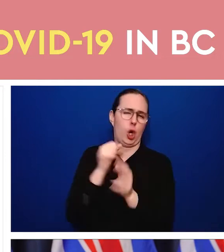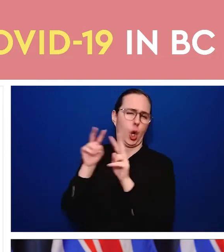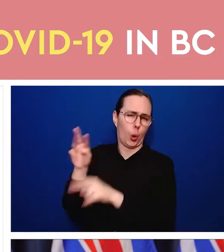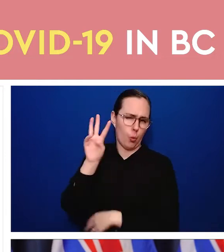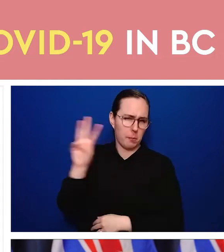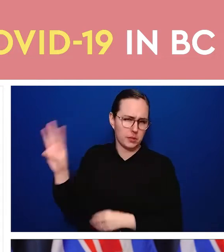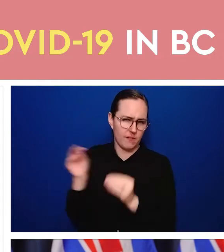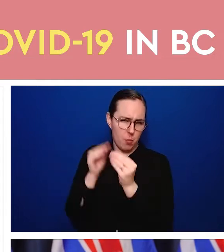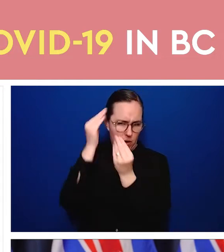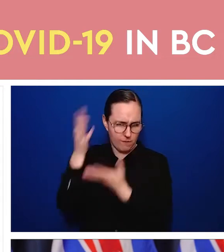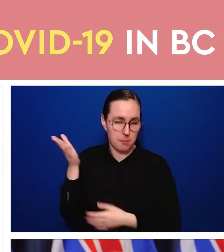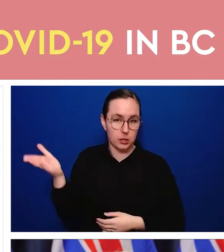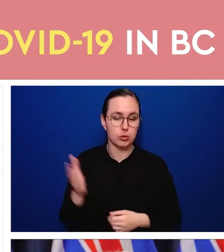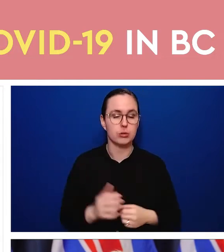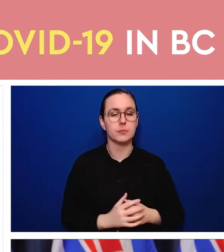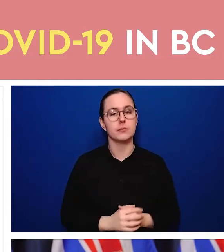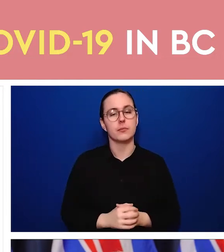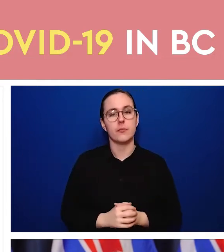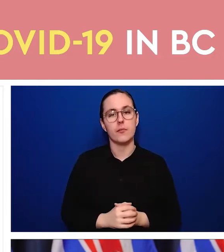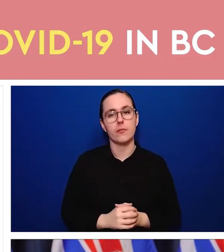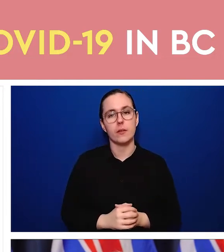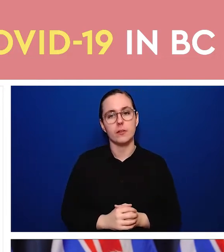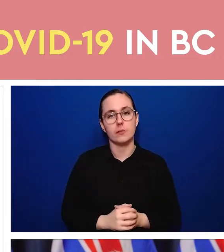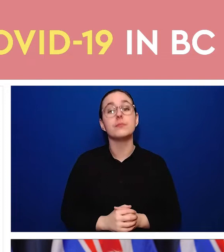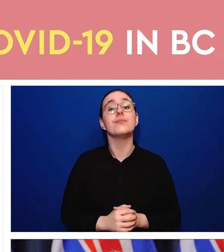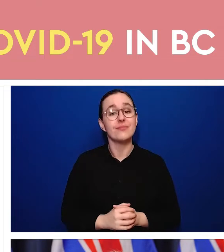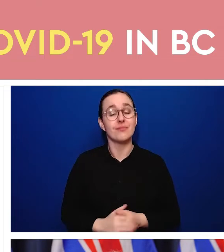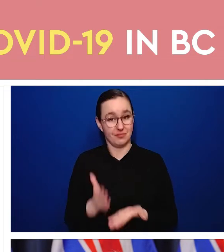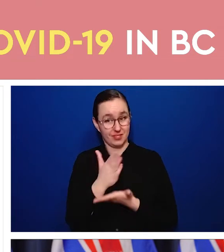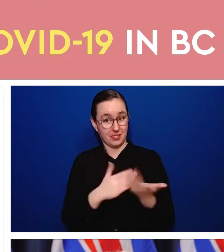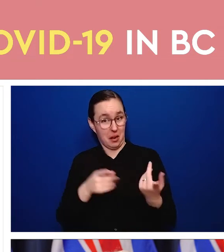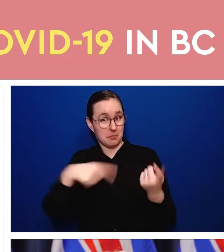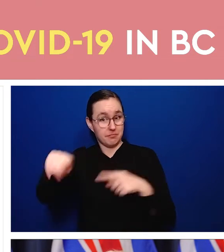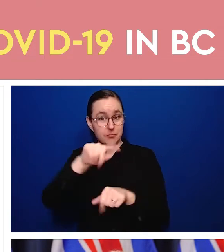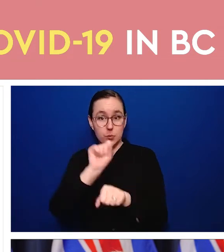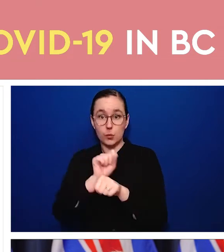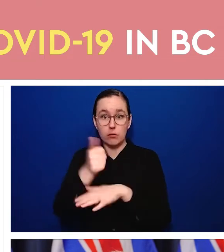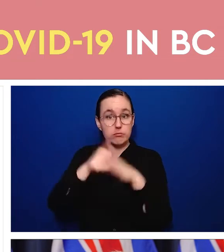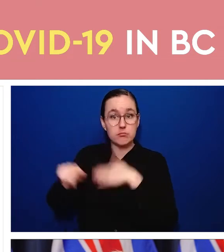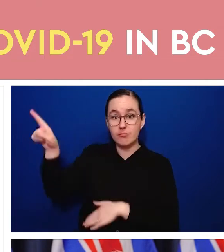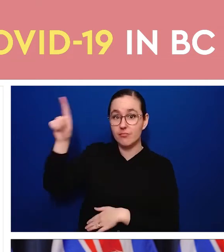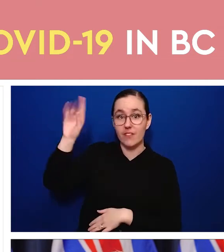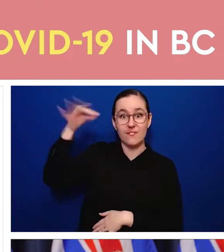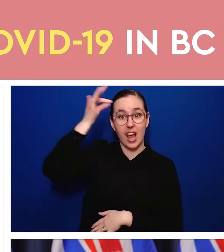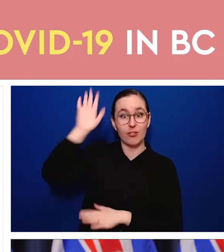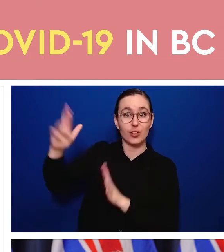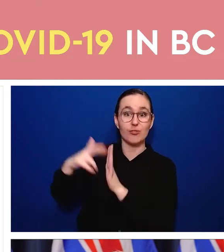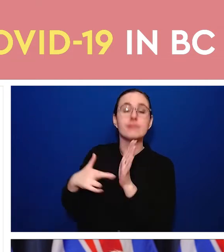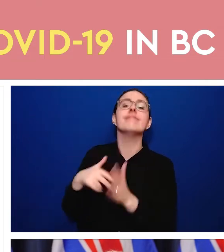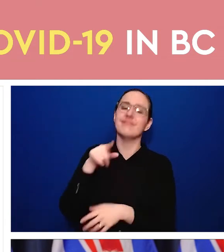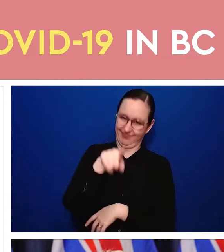Additionally, those workplaces that are federally regulated will need to continue to follow federal health orders and guidelines around workplaces.